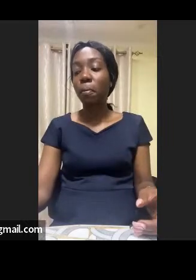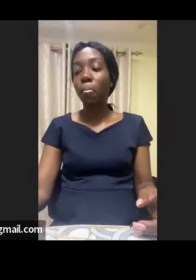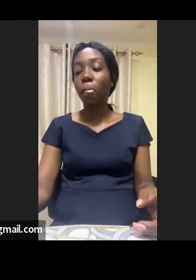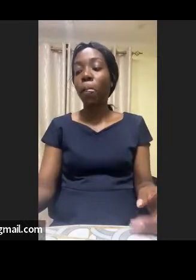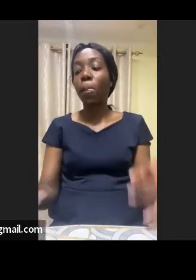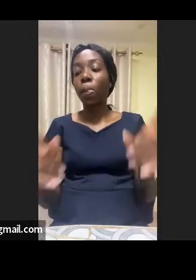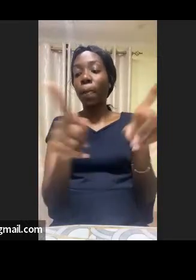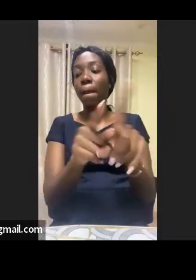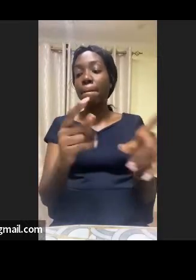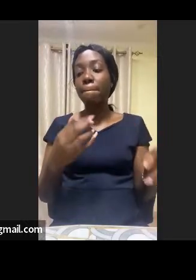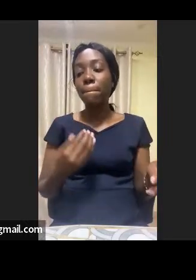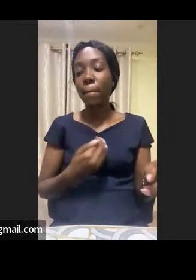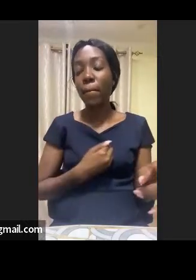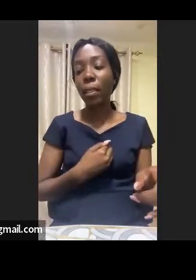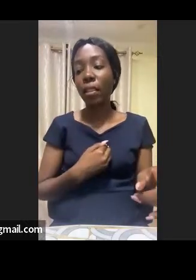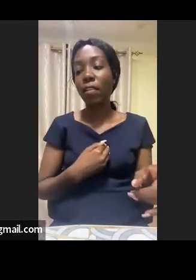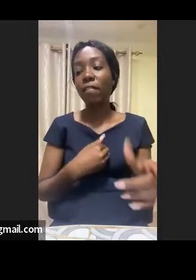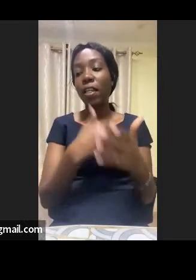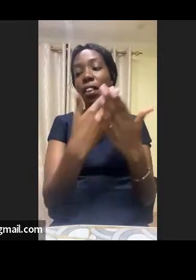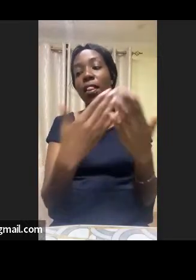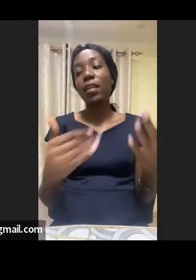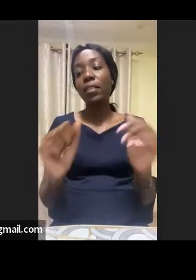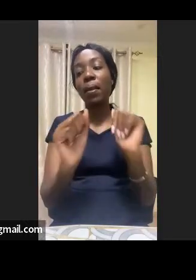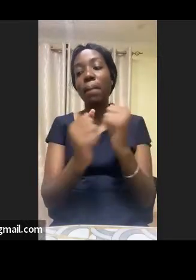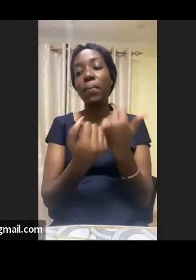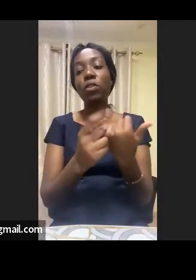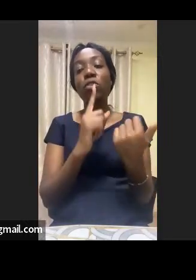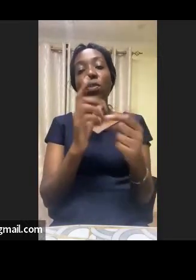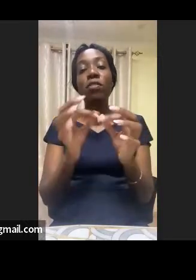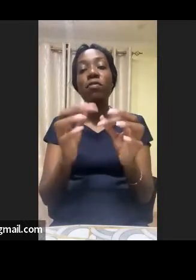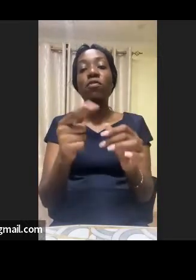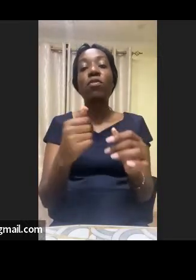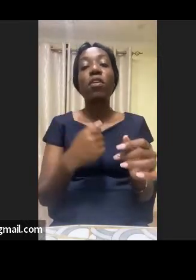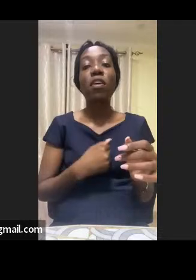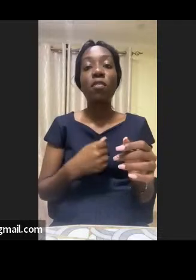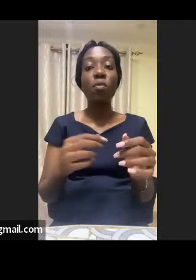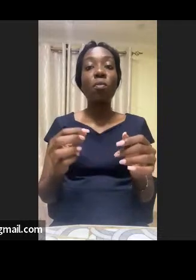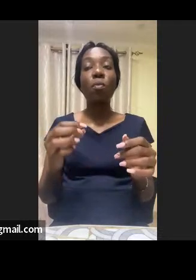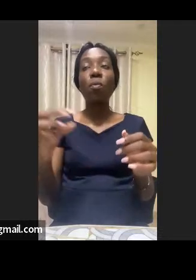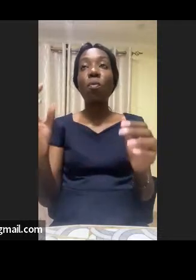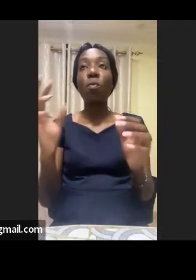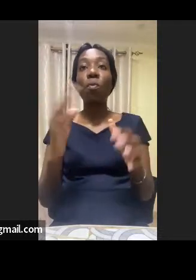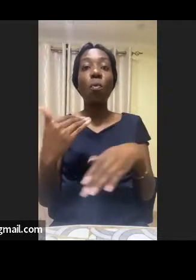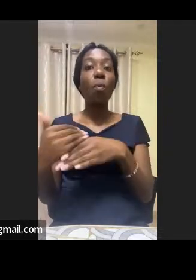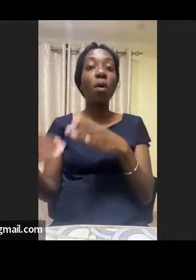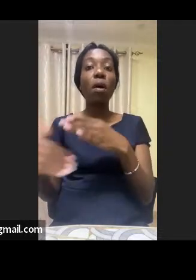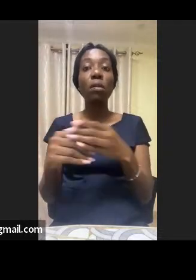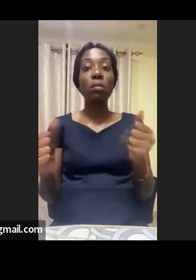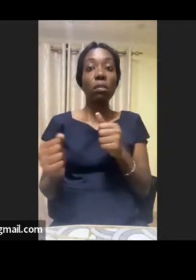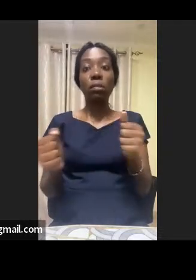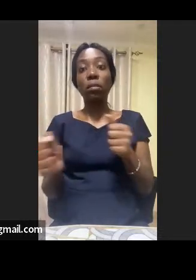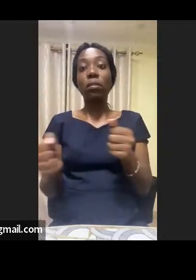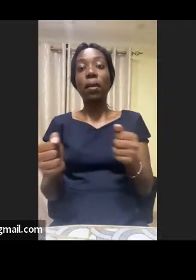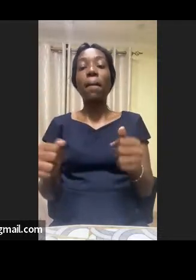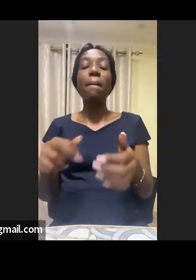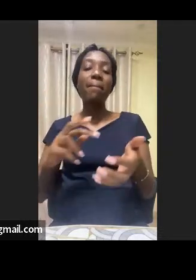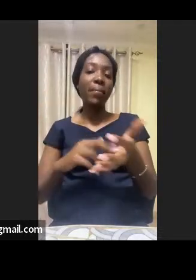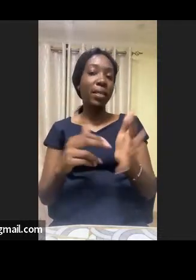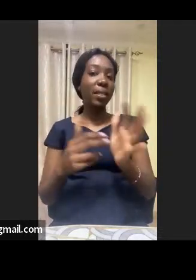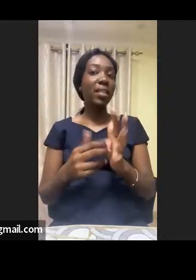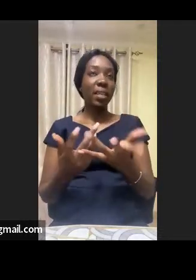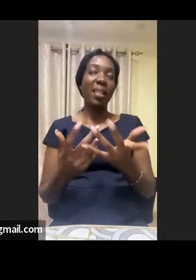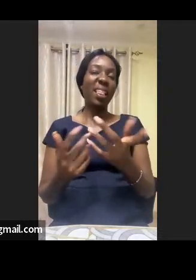Kenya today. I don't know. You need to catch up. If you had your world shake a bit, you're safe. they're not coming to you for